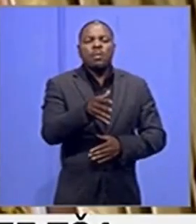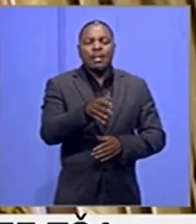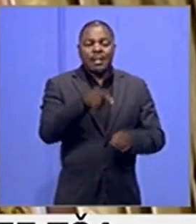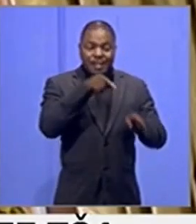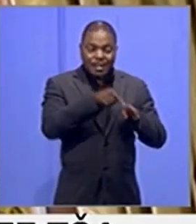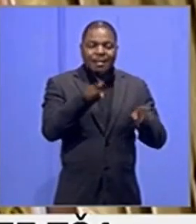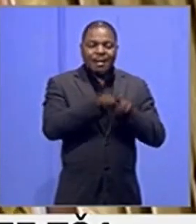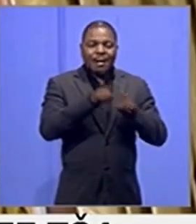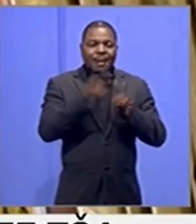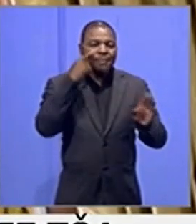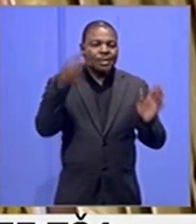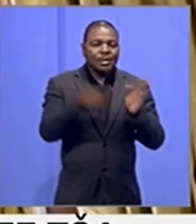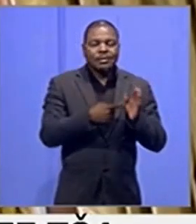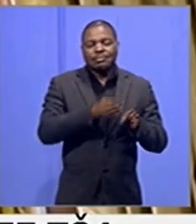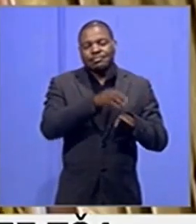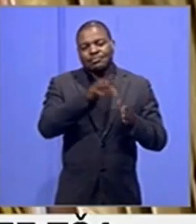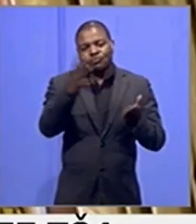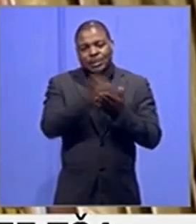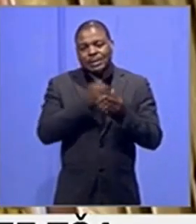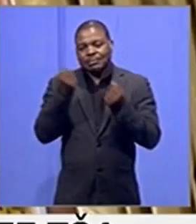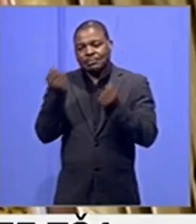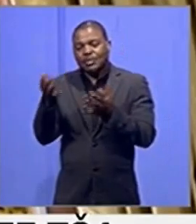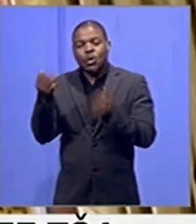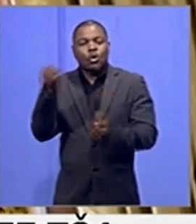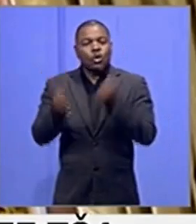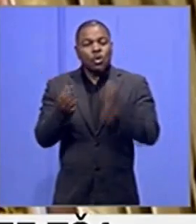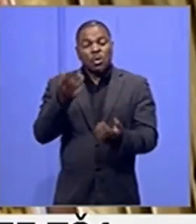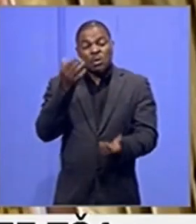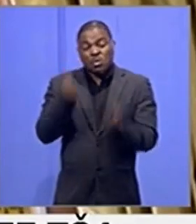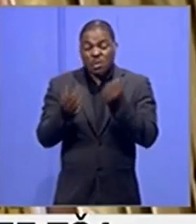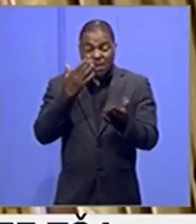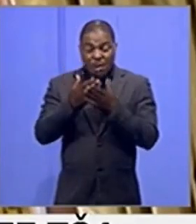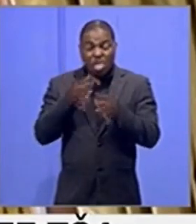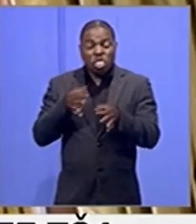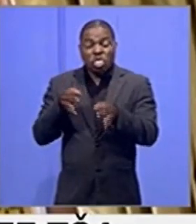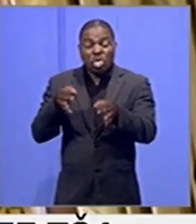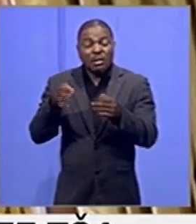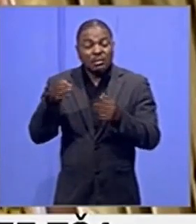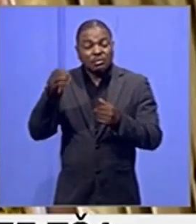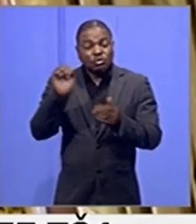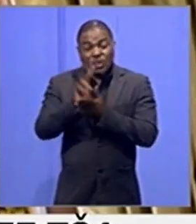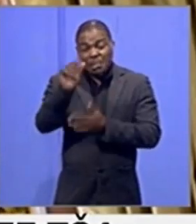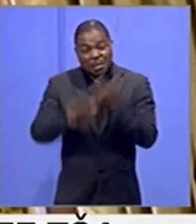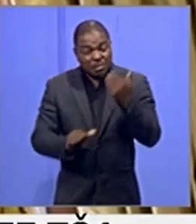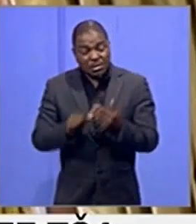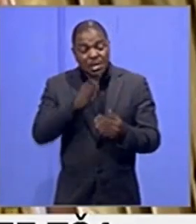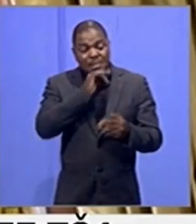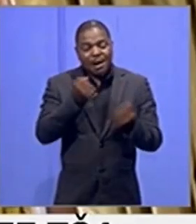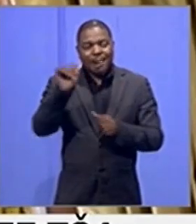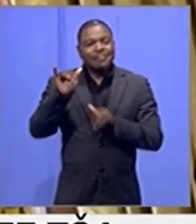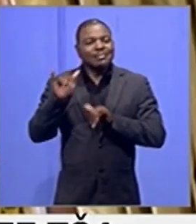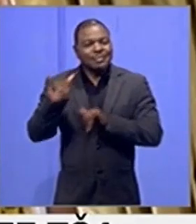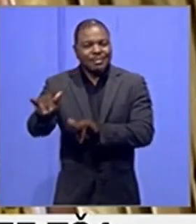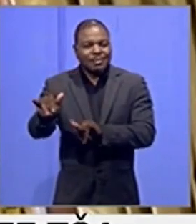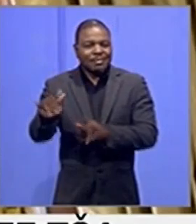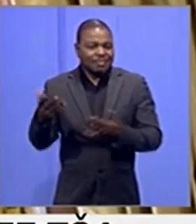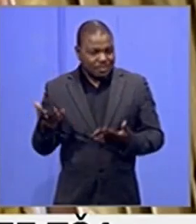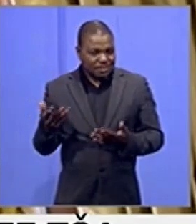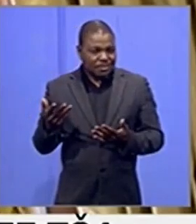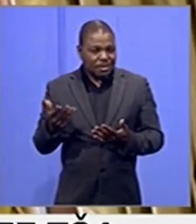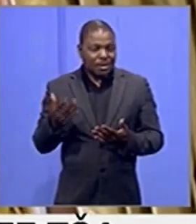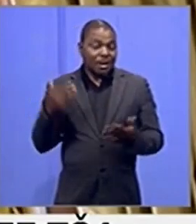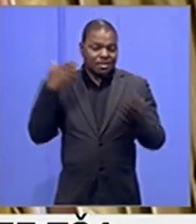exhibits. And then you know how it goes. The court can take 12 months, and the exhibits will stay in court in the compound, the